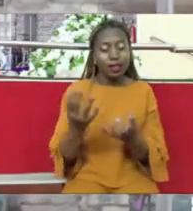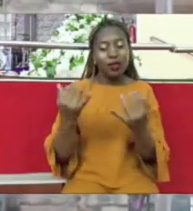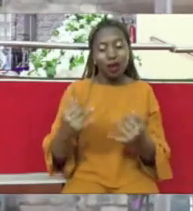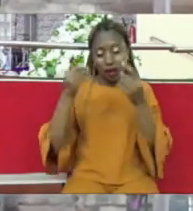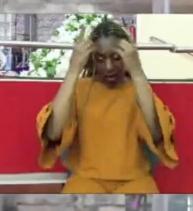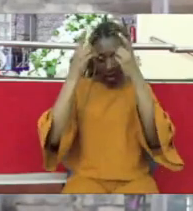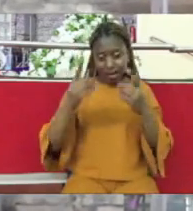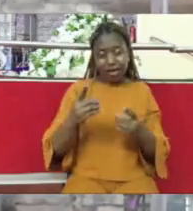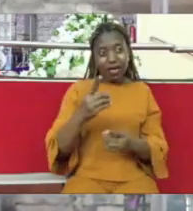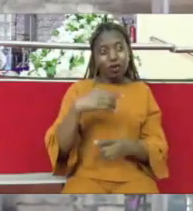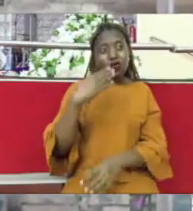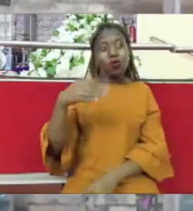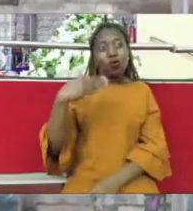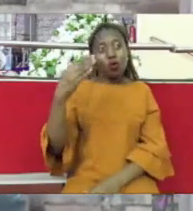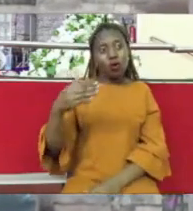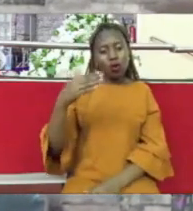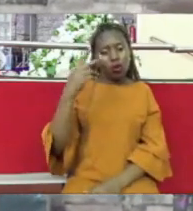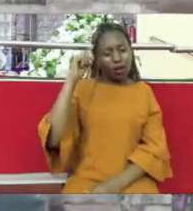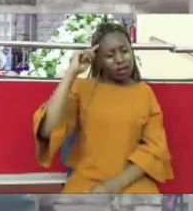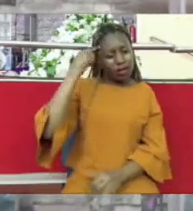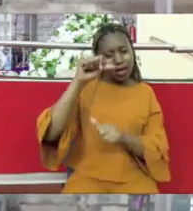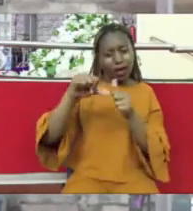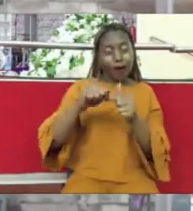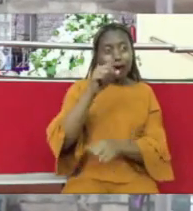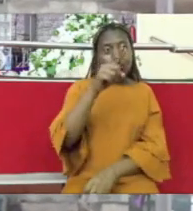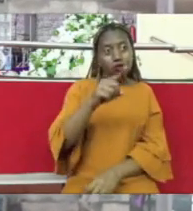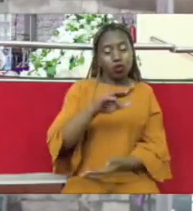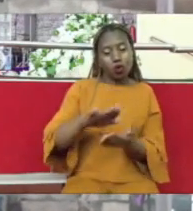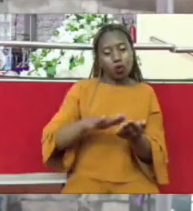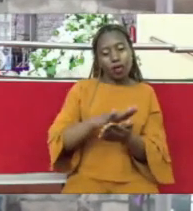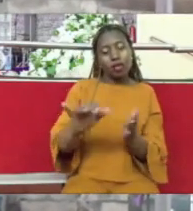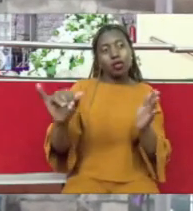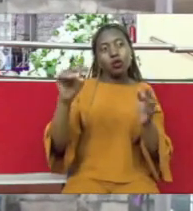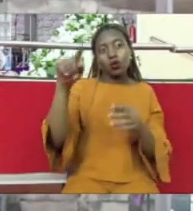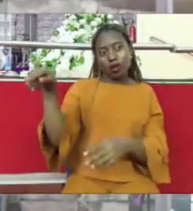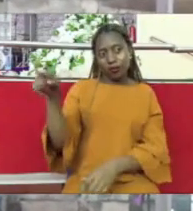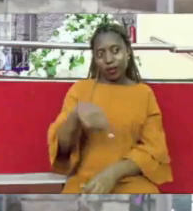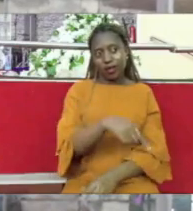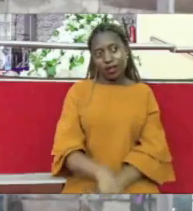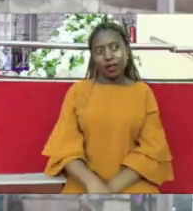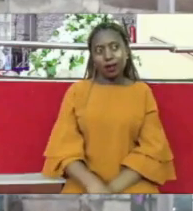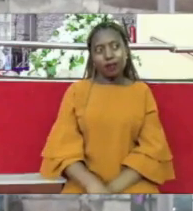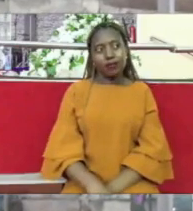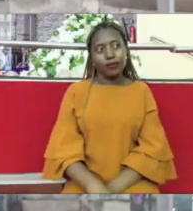you with that mistake. Na pengine tumeketi hapa na wewe umekuwa ukitambuliwa na jambo fulani.